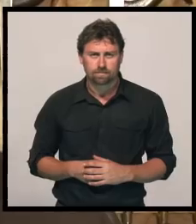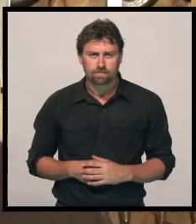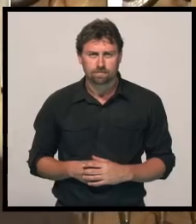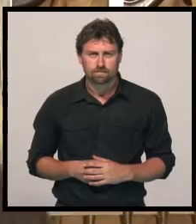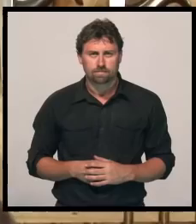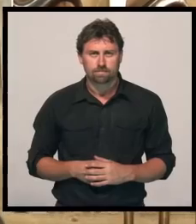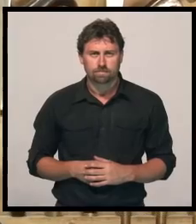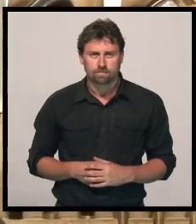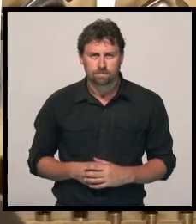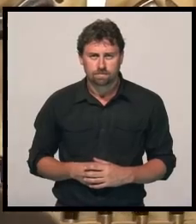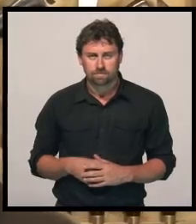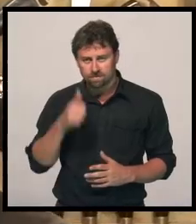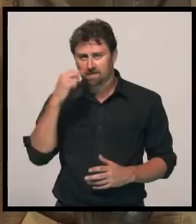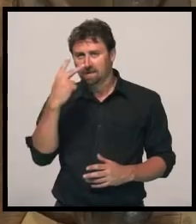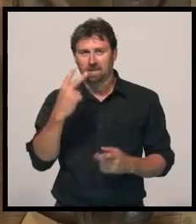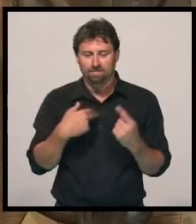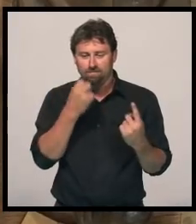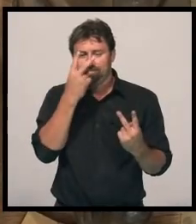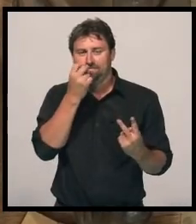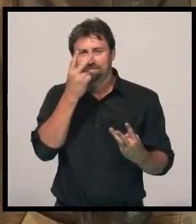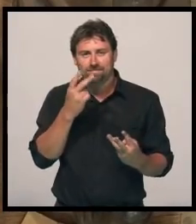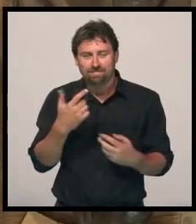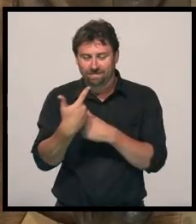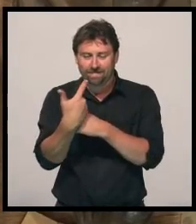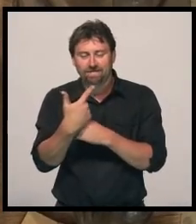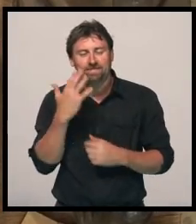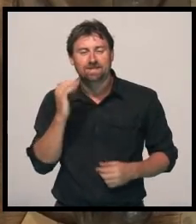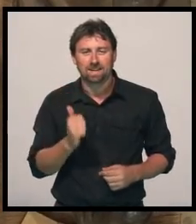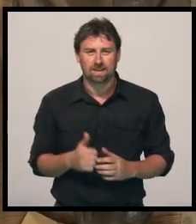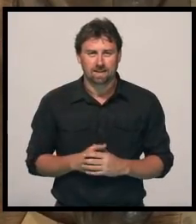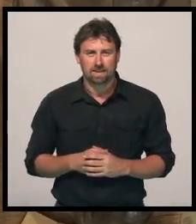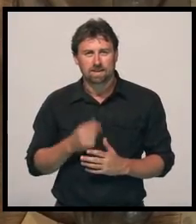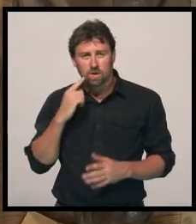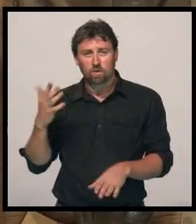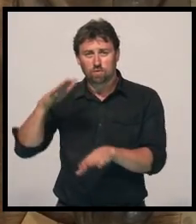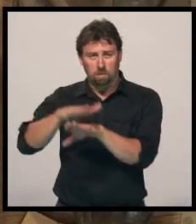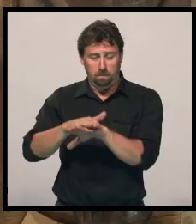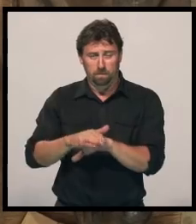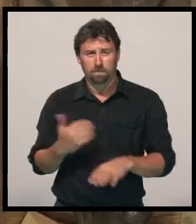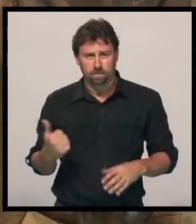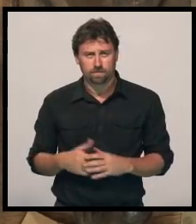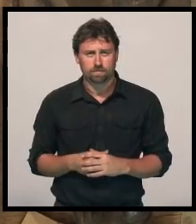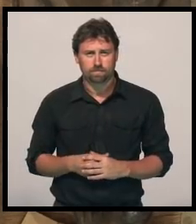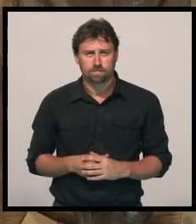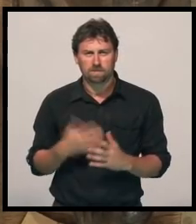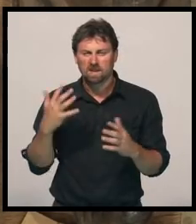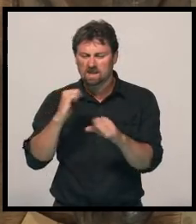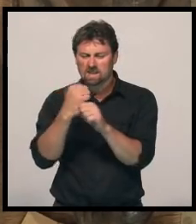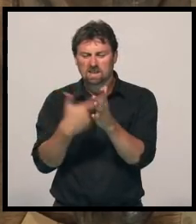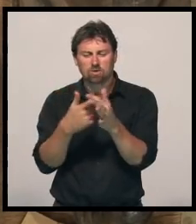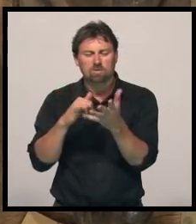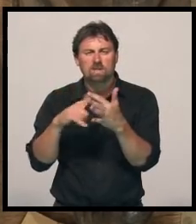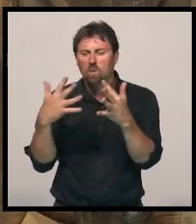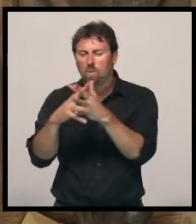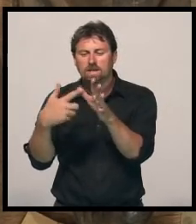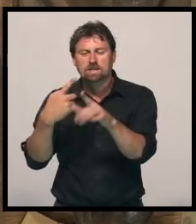You can tell this is live, can't you? That goes on the top. And again, wax part down. And